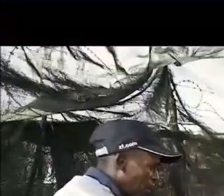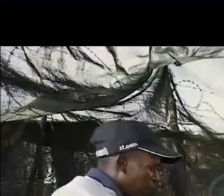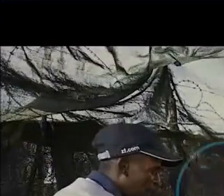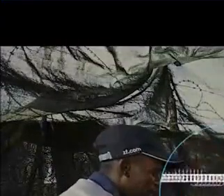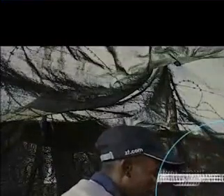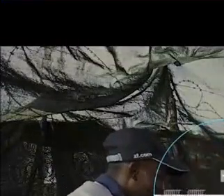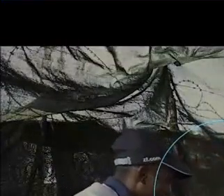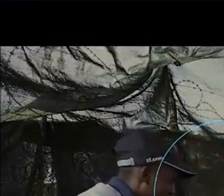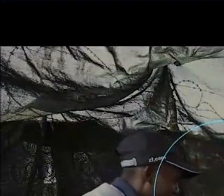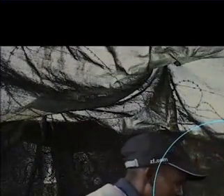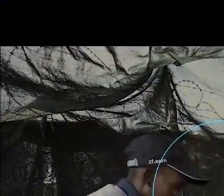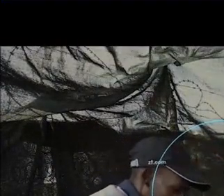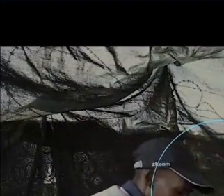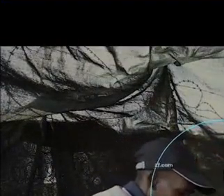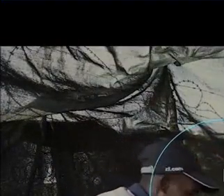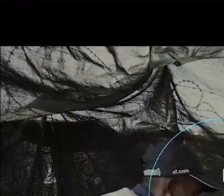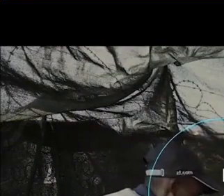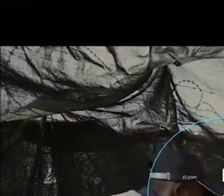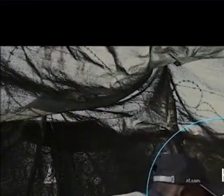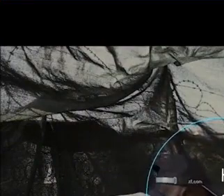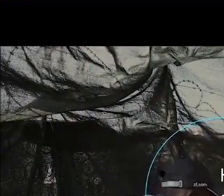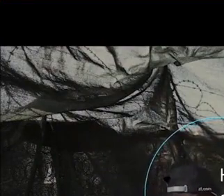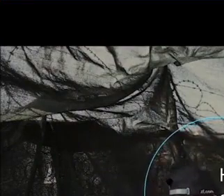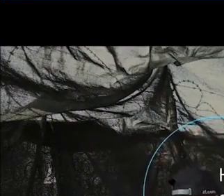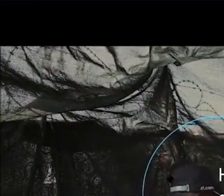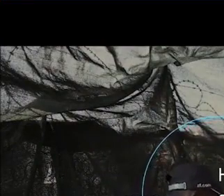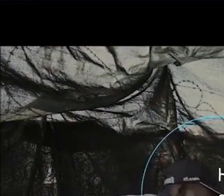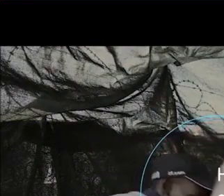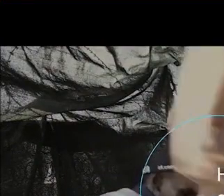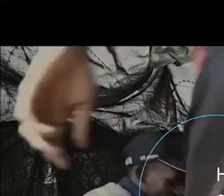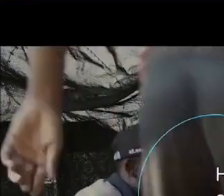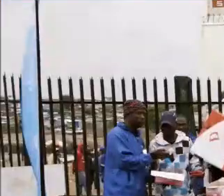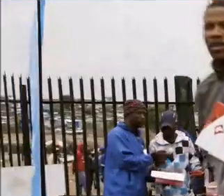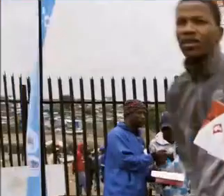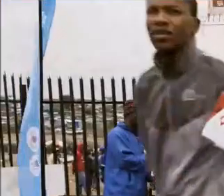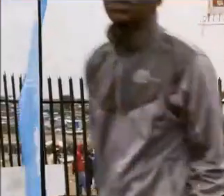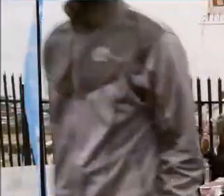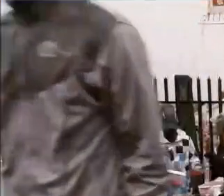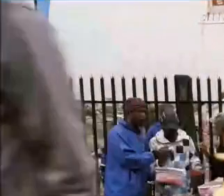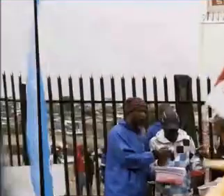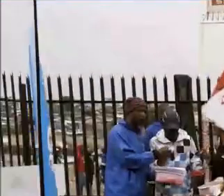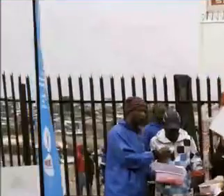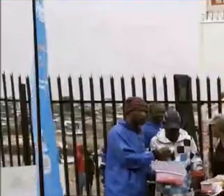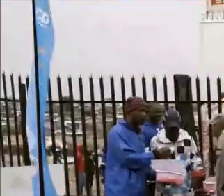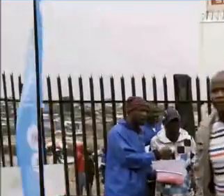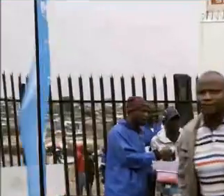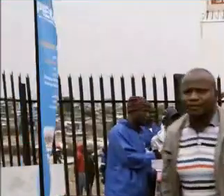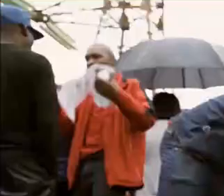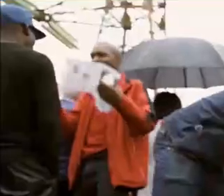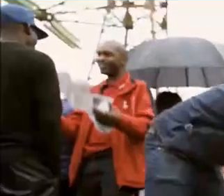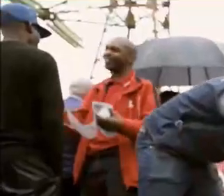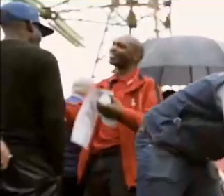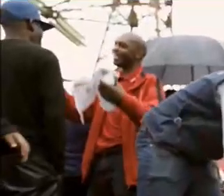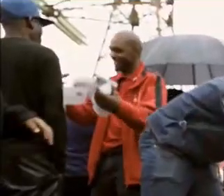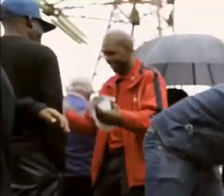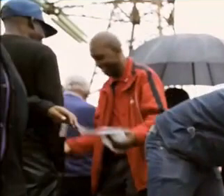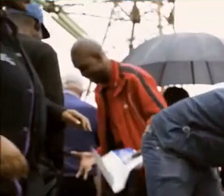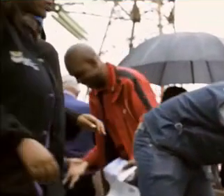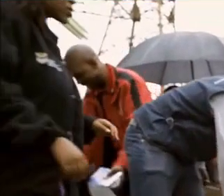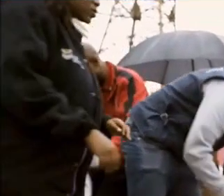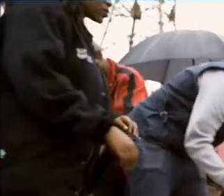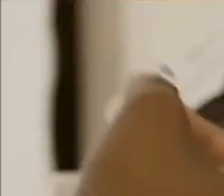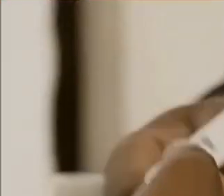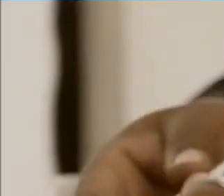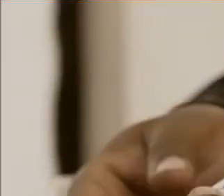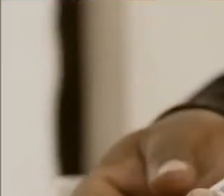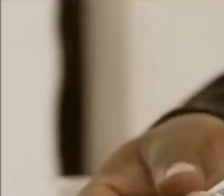gums. We are making self-test kits more affordable, supporting service delivery channels that are cheaper and